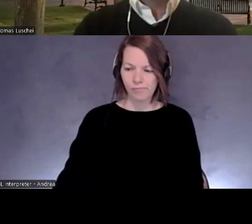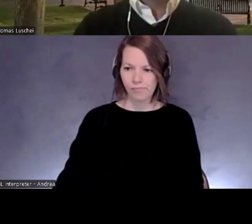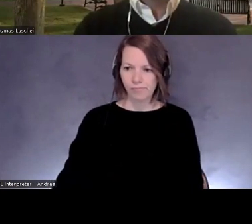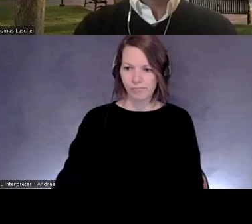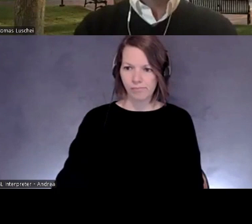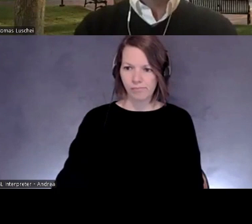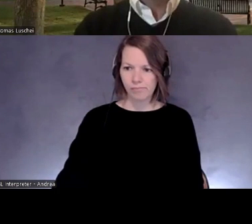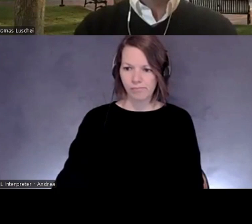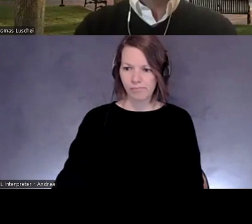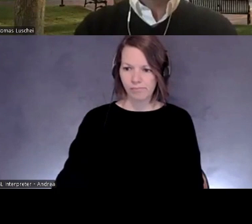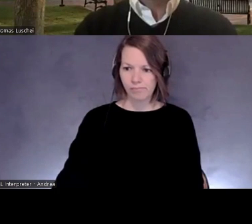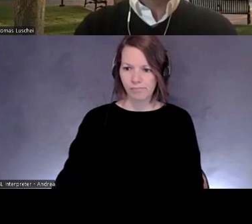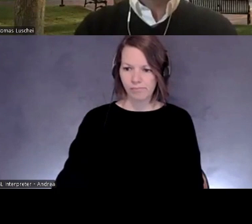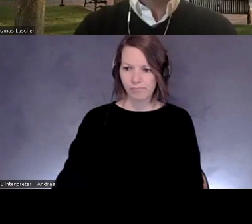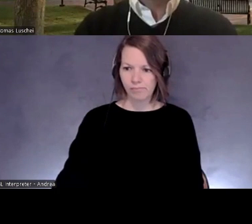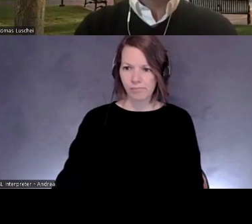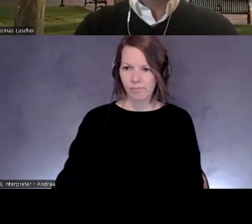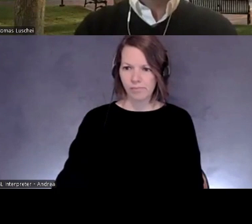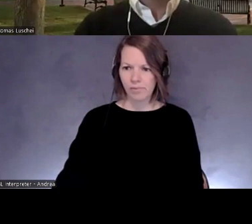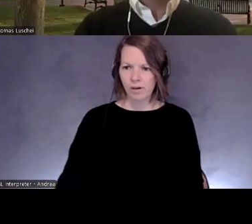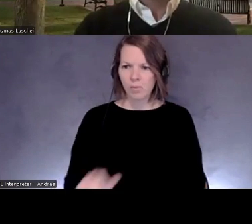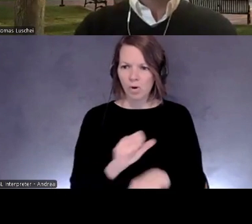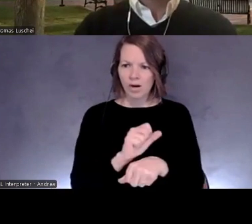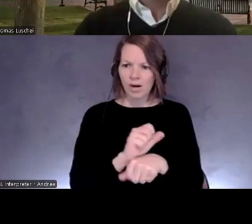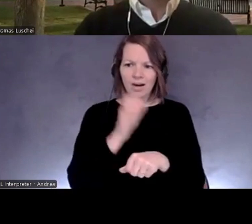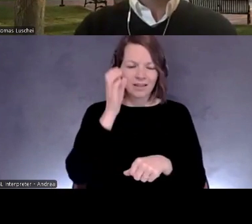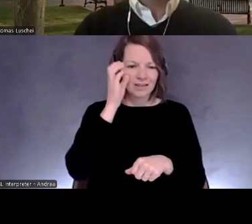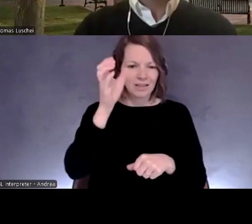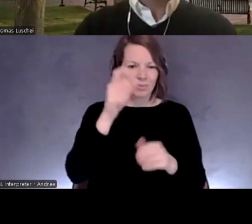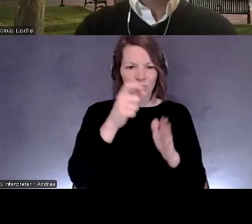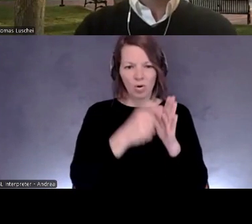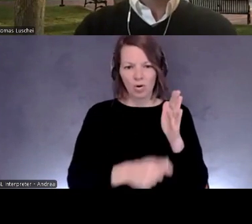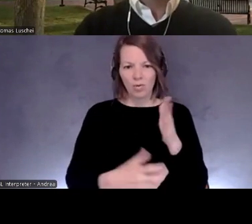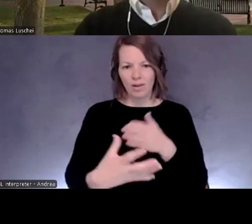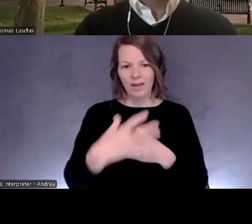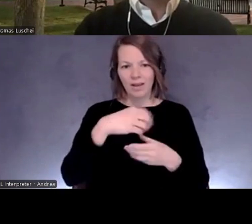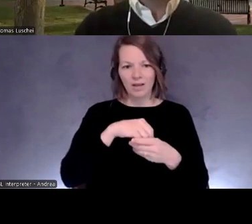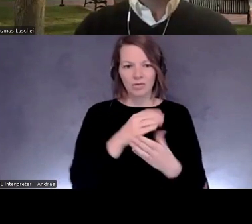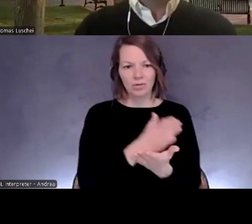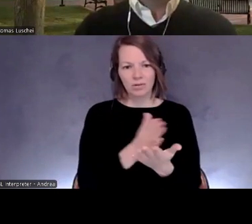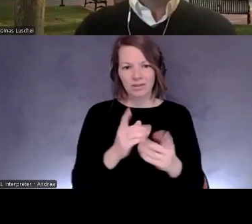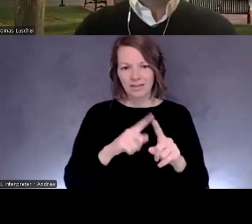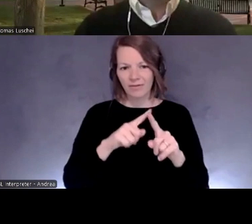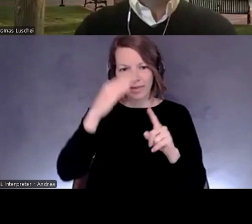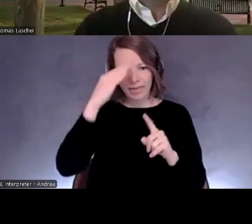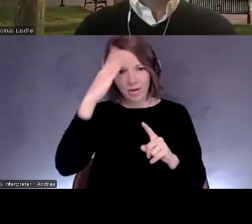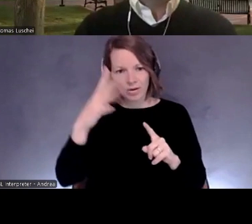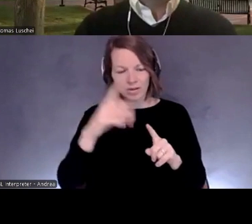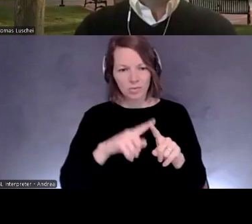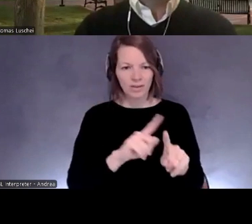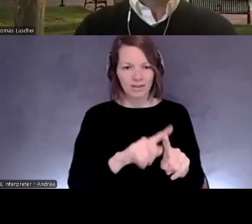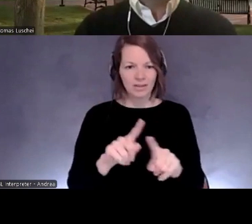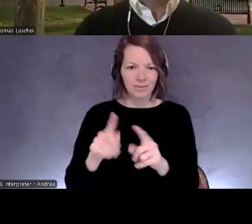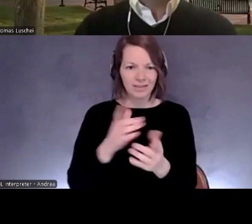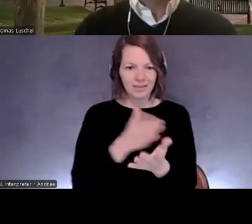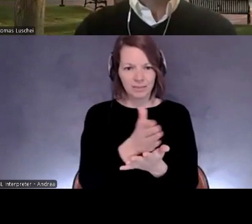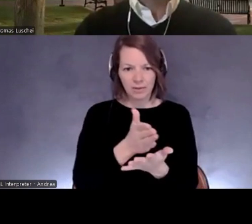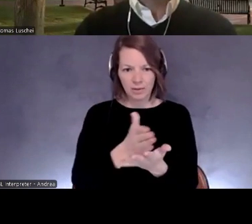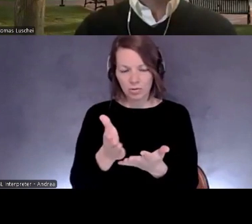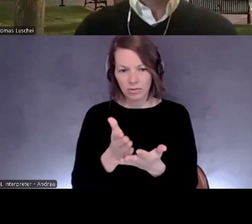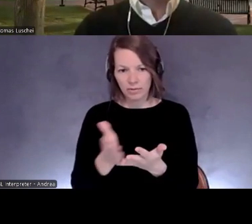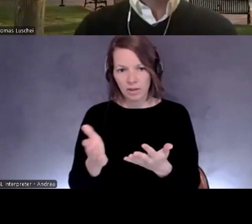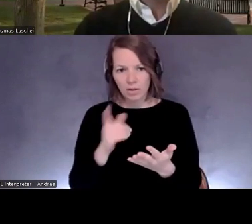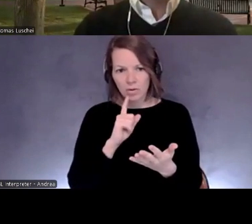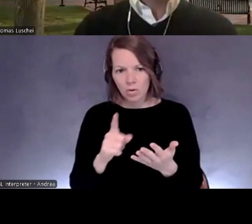All right, so I'm working on a conceptual article that engages across several theories across discipline in order to offer